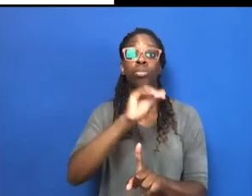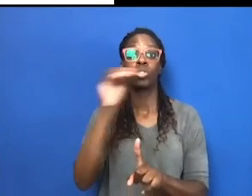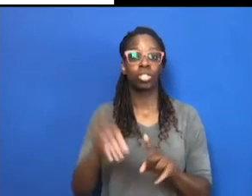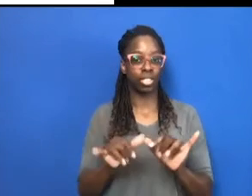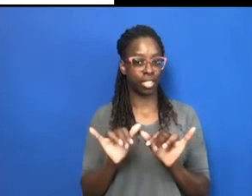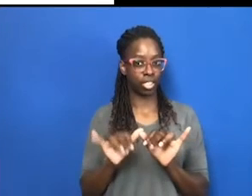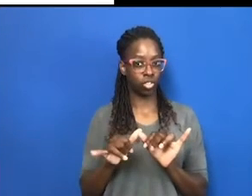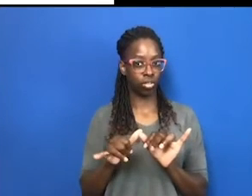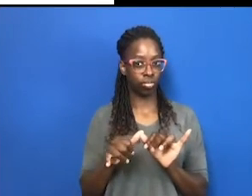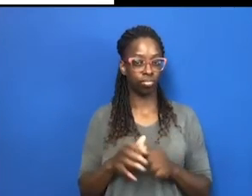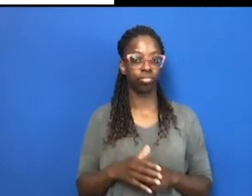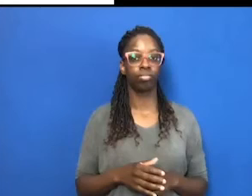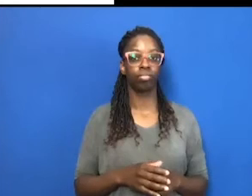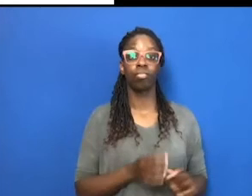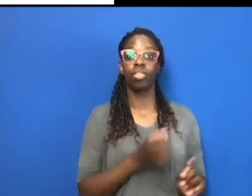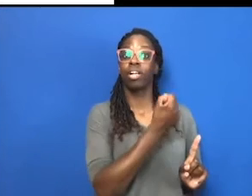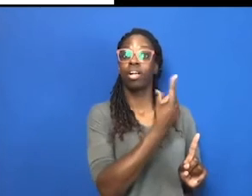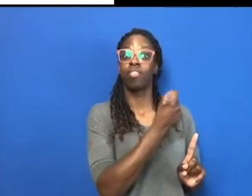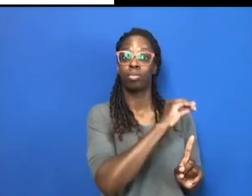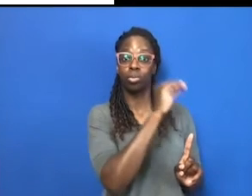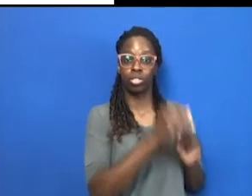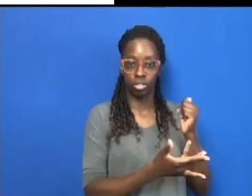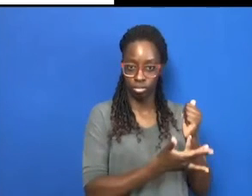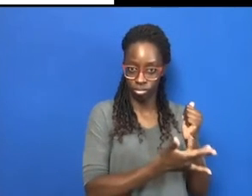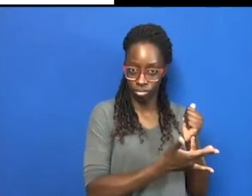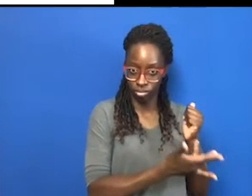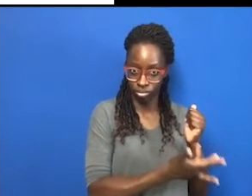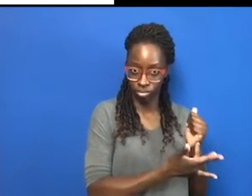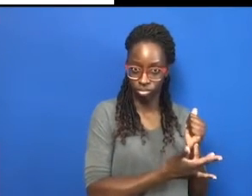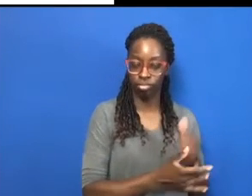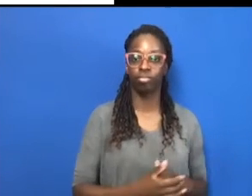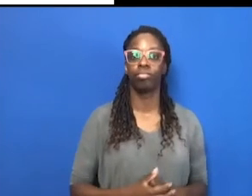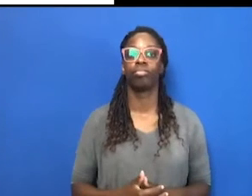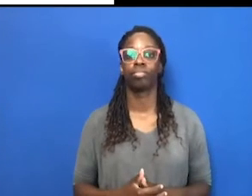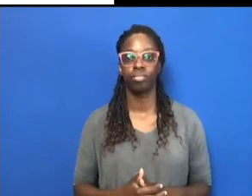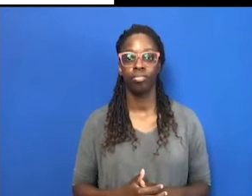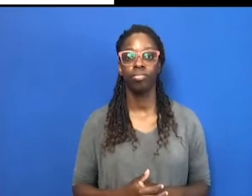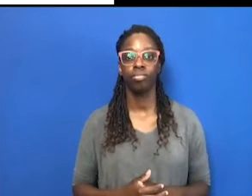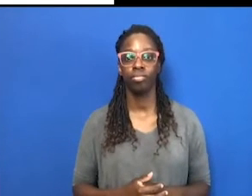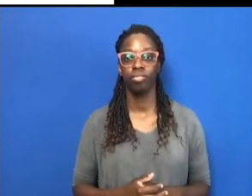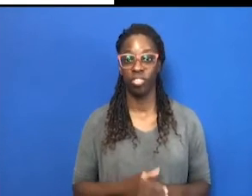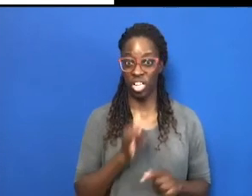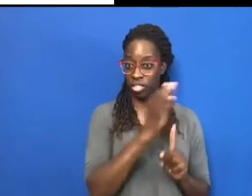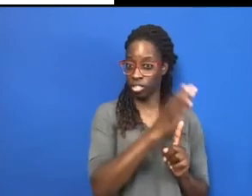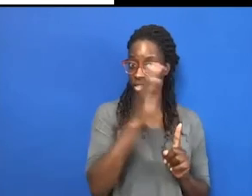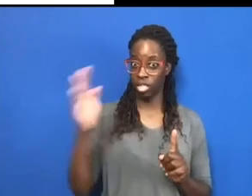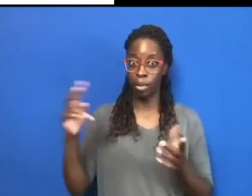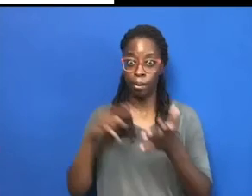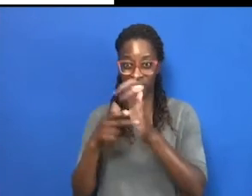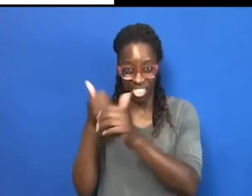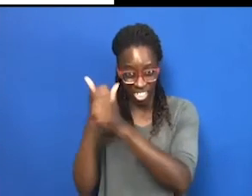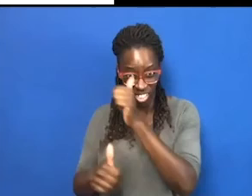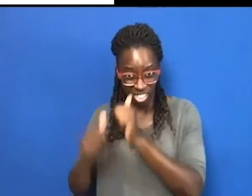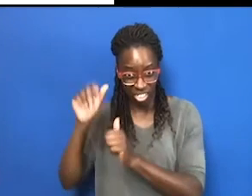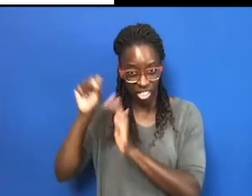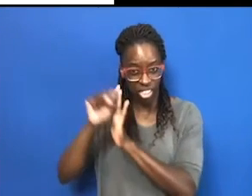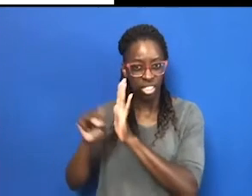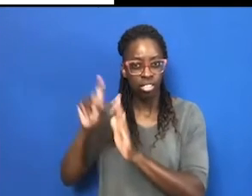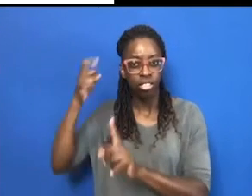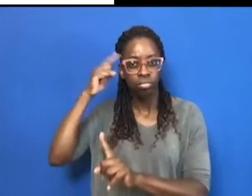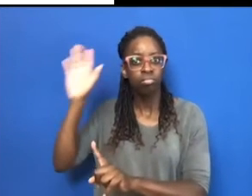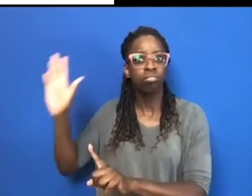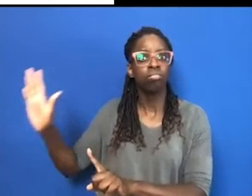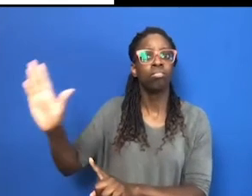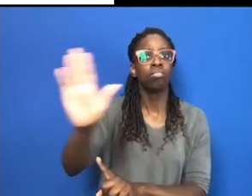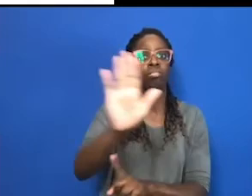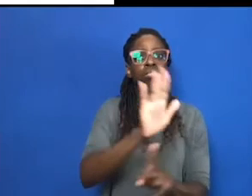technology. And these total numbers translate to each state there was a minimum of 14 items that we coded